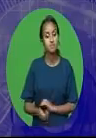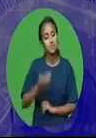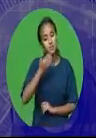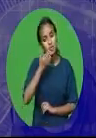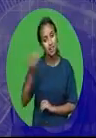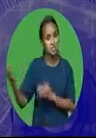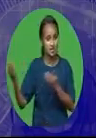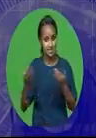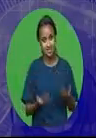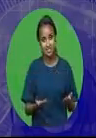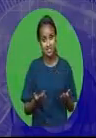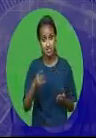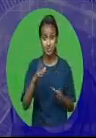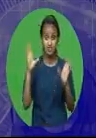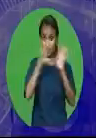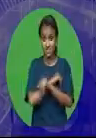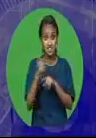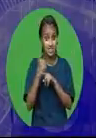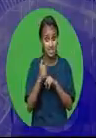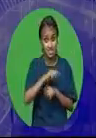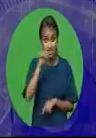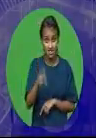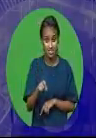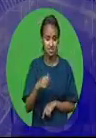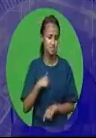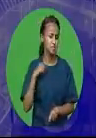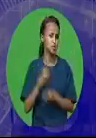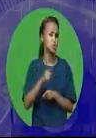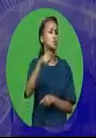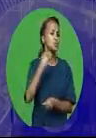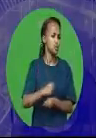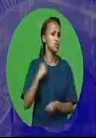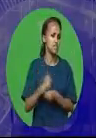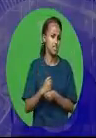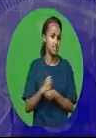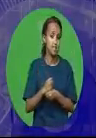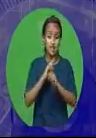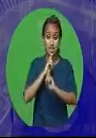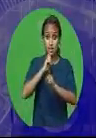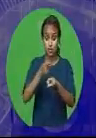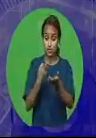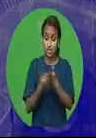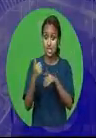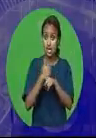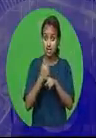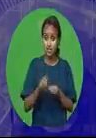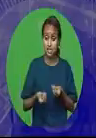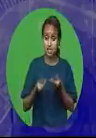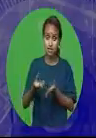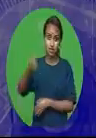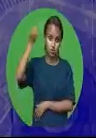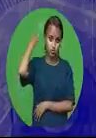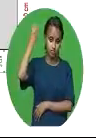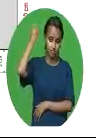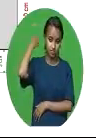Welcome back. Did you complete the exercise? I'm sure you did. The solution to the activity is given on